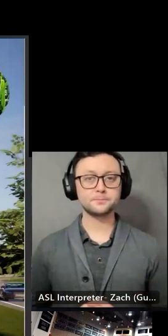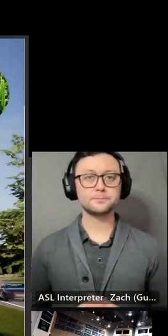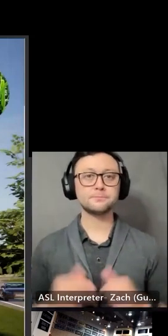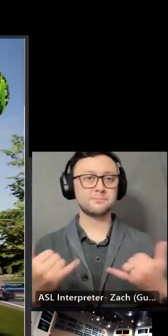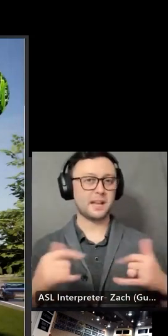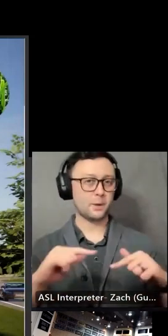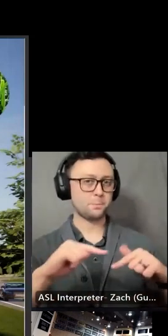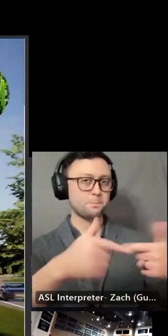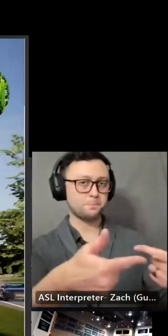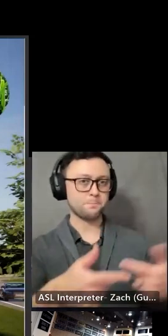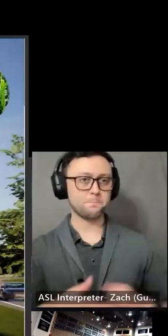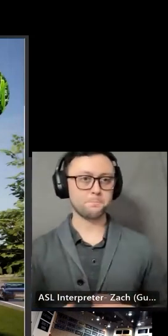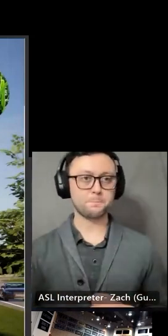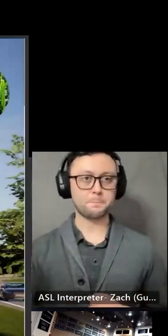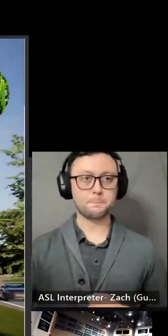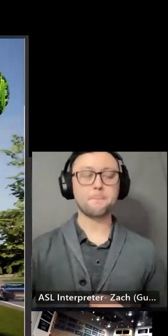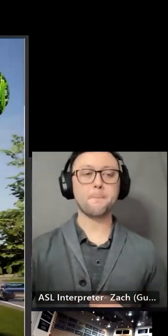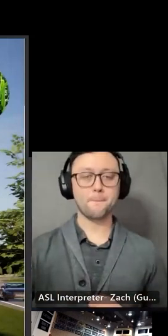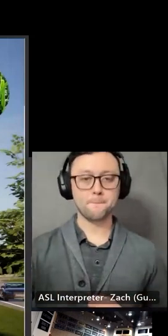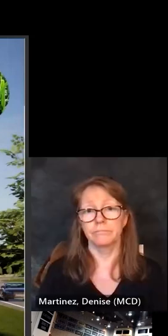Ashley, did you have someone on your side?